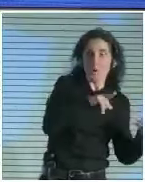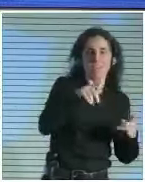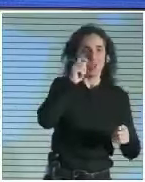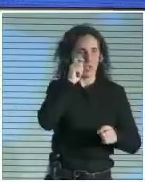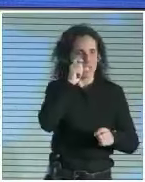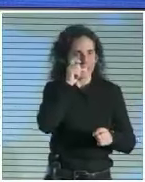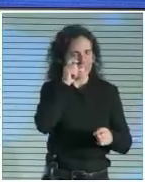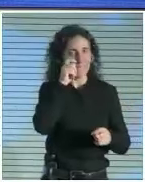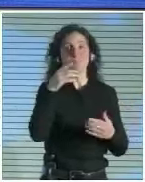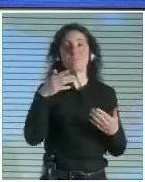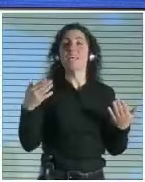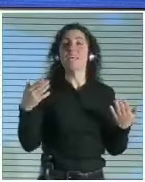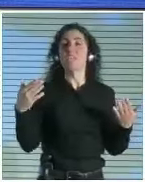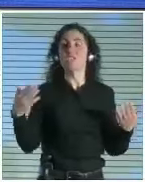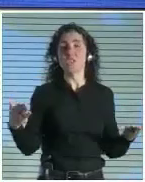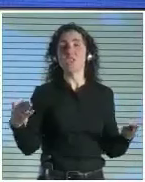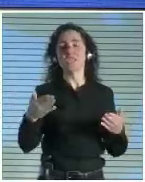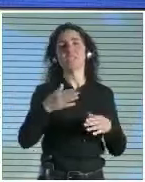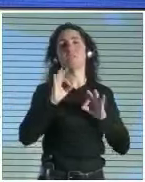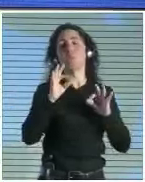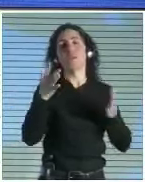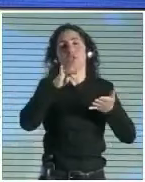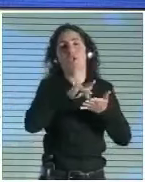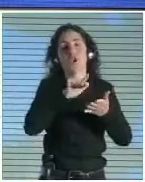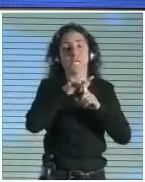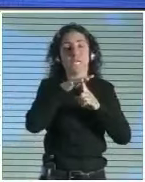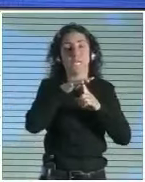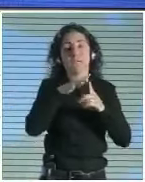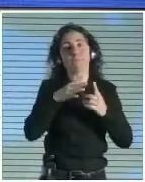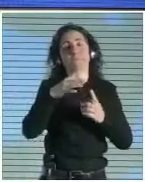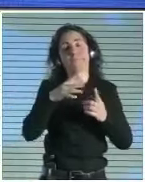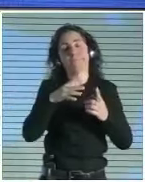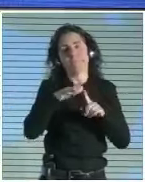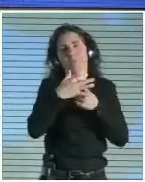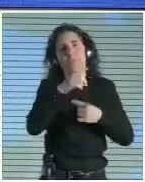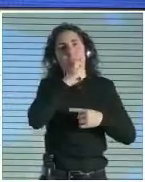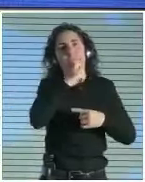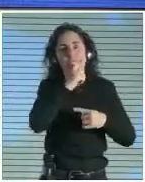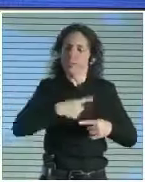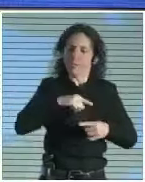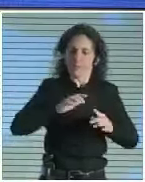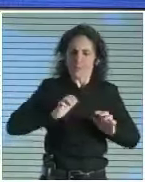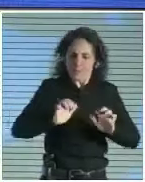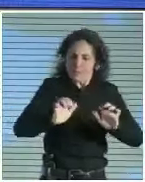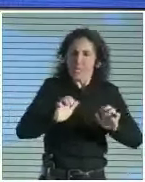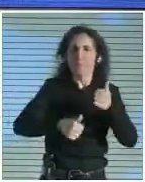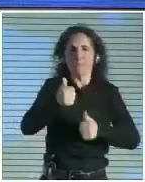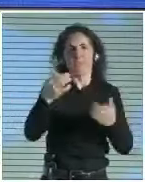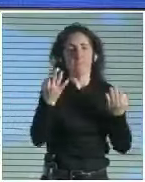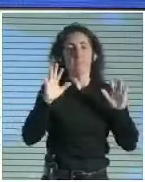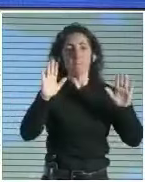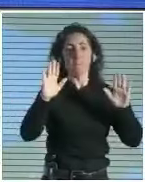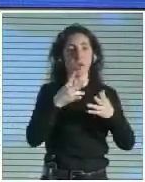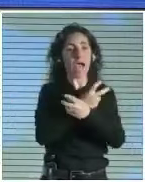has an effect that we have a traditional country, we have good governance, we have with Austria, we have